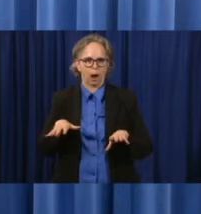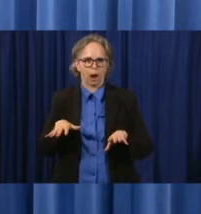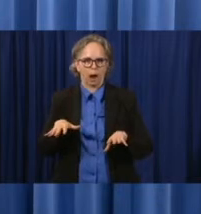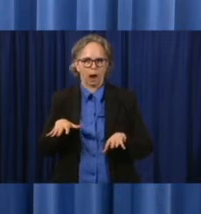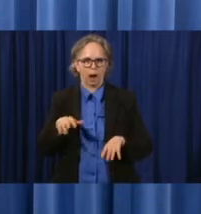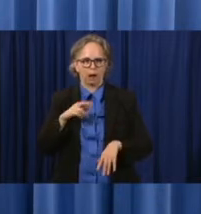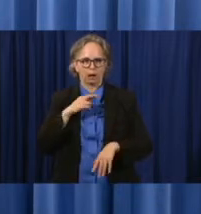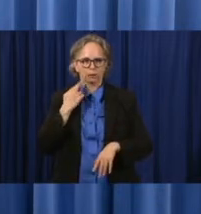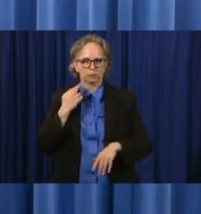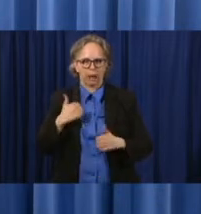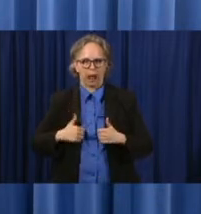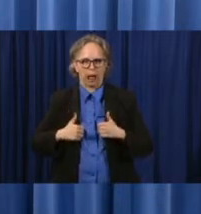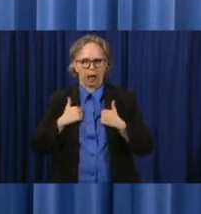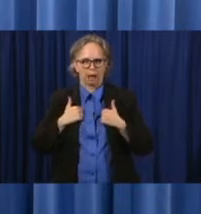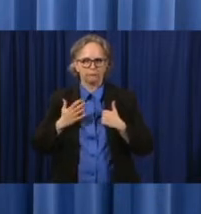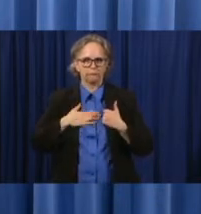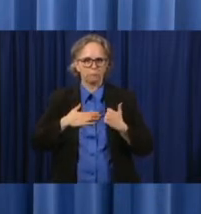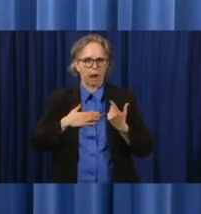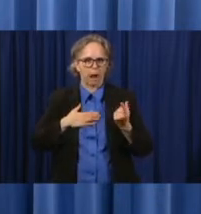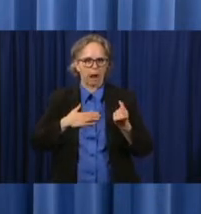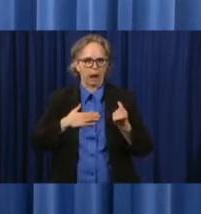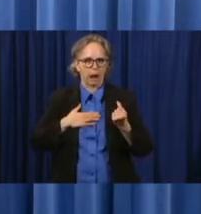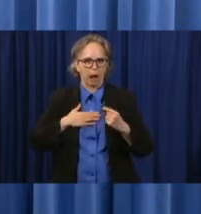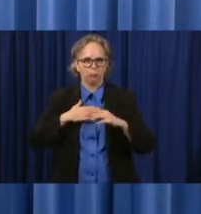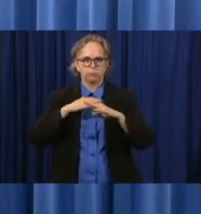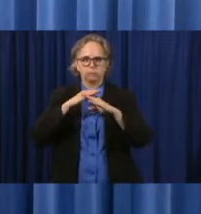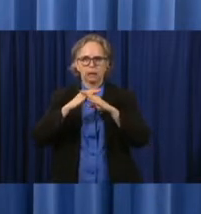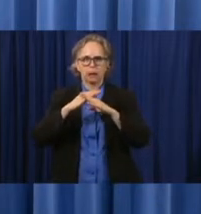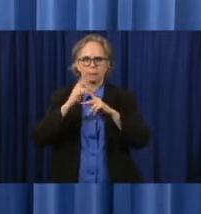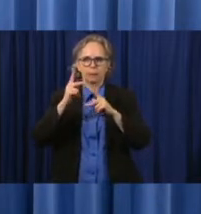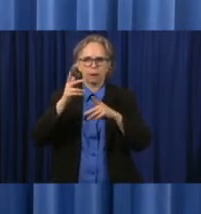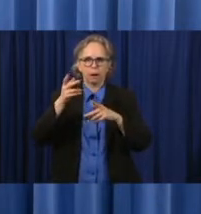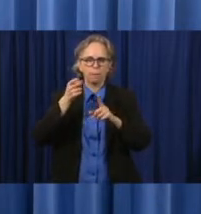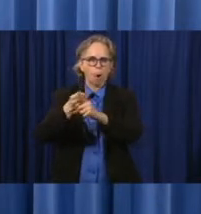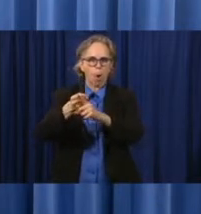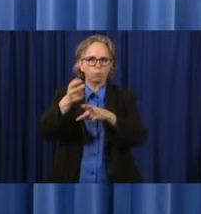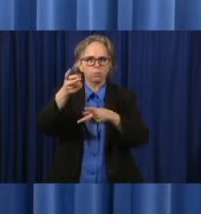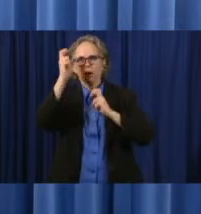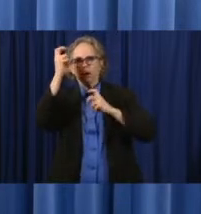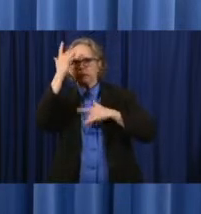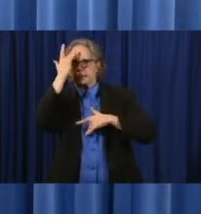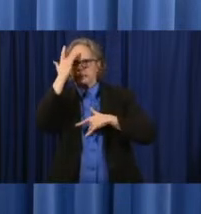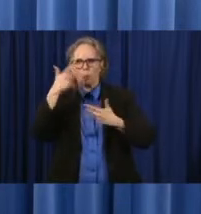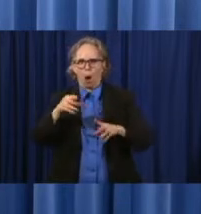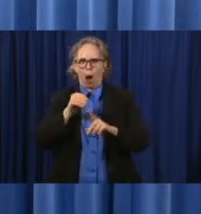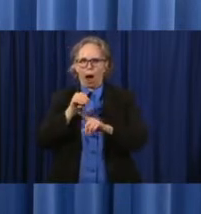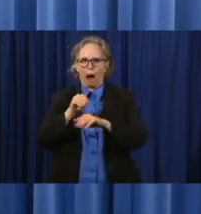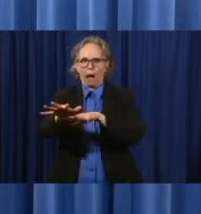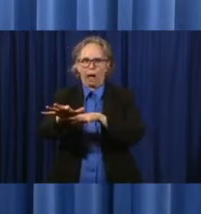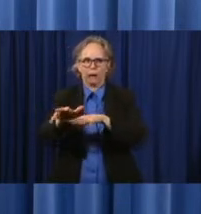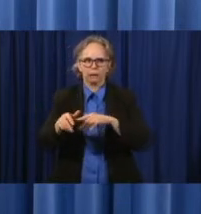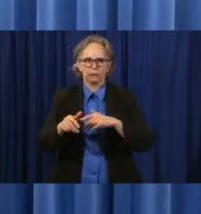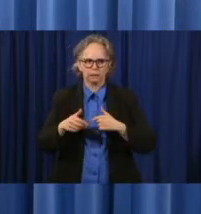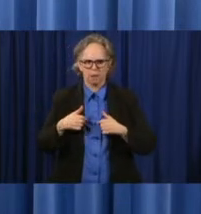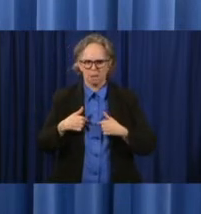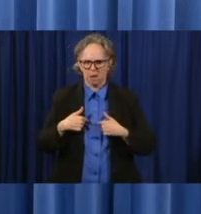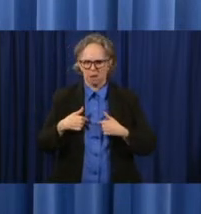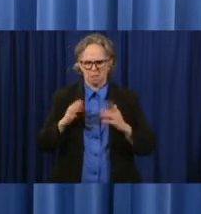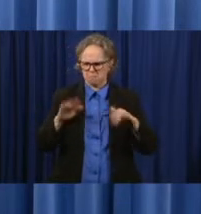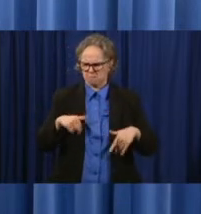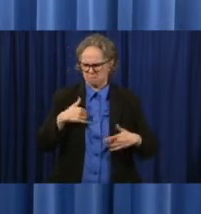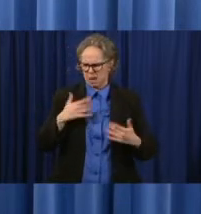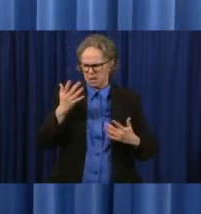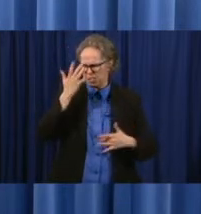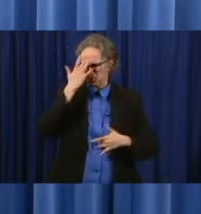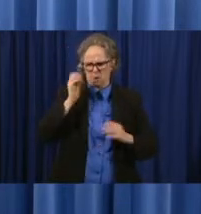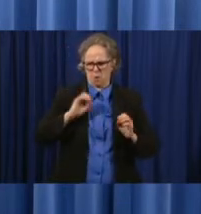is keeping other people from getting sick. And for those Ohioans who say, well, I'm not sick, what